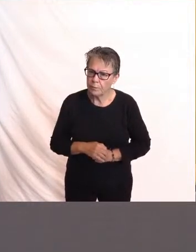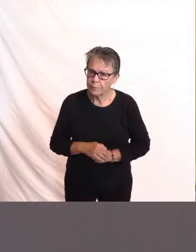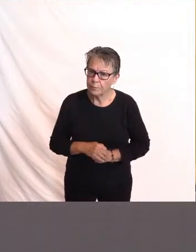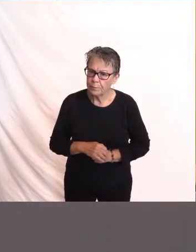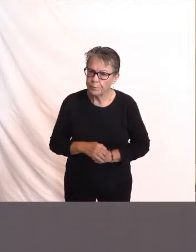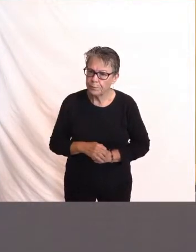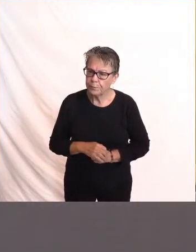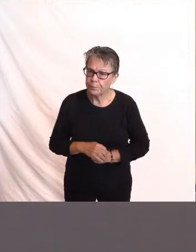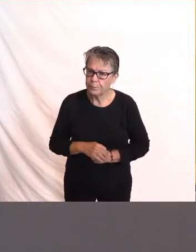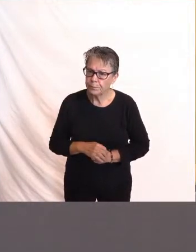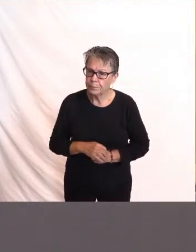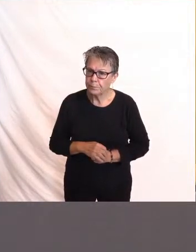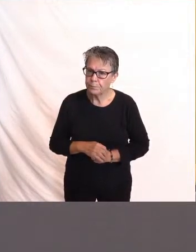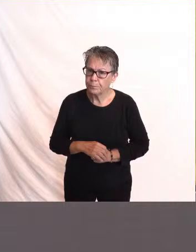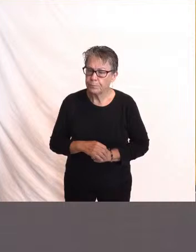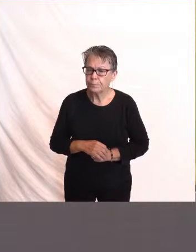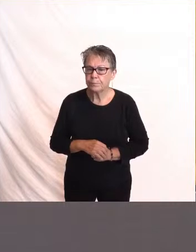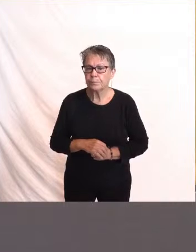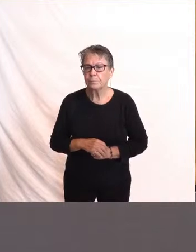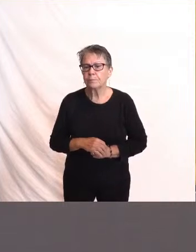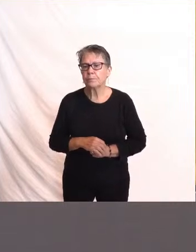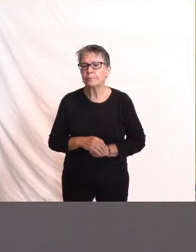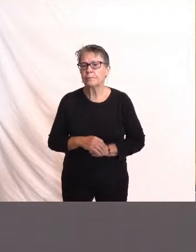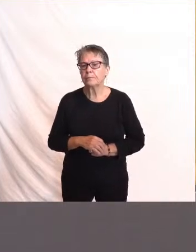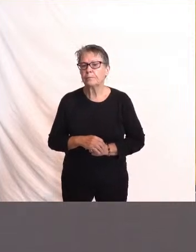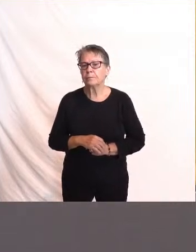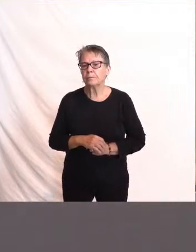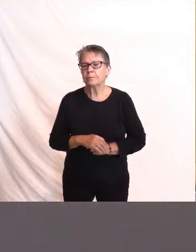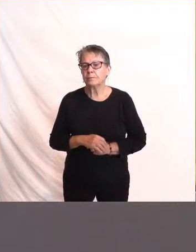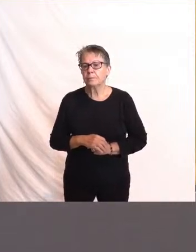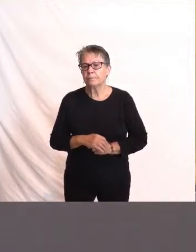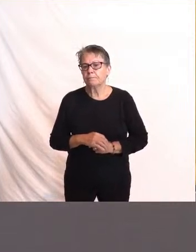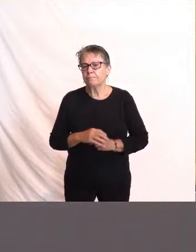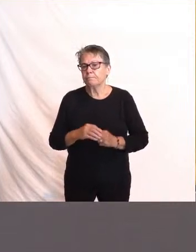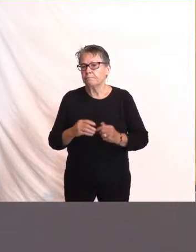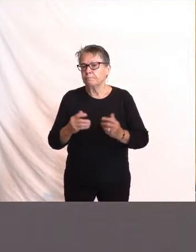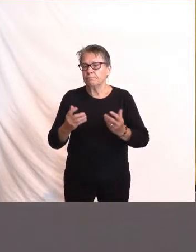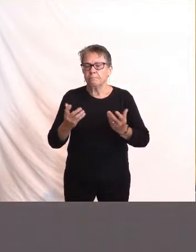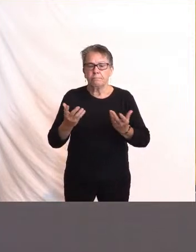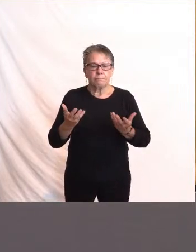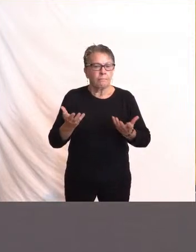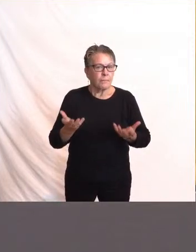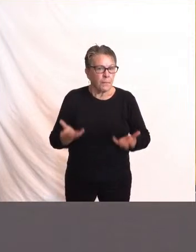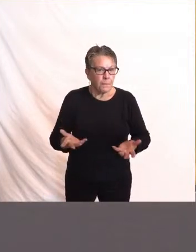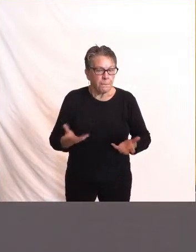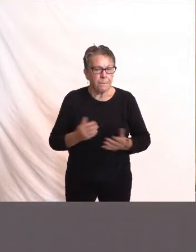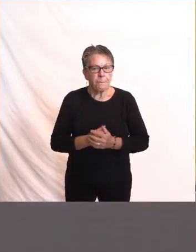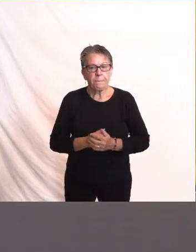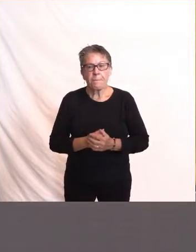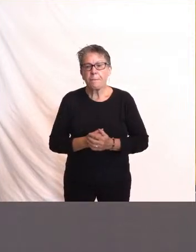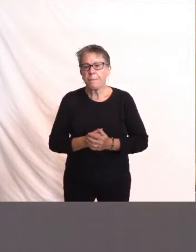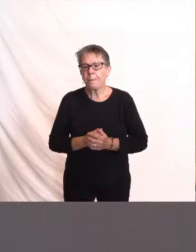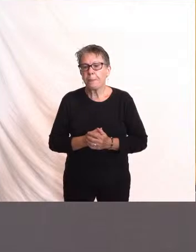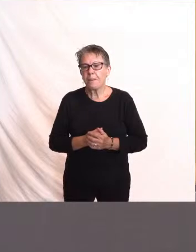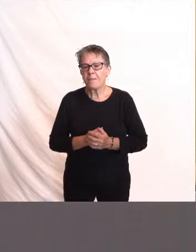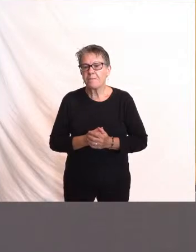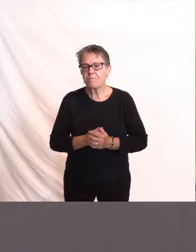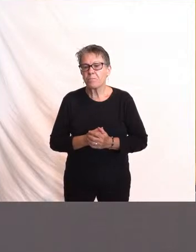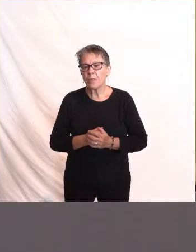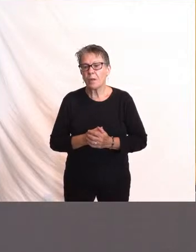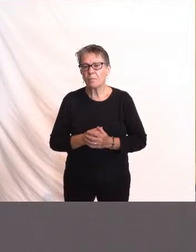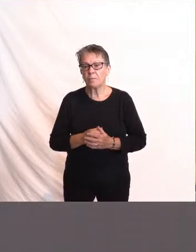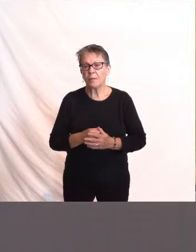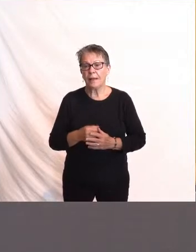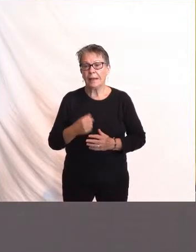whatever it might be, we lose credibility if we're being seen to be draconian when it's